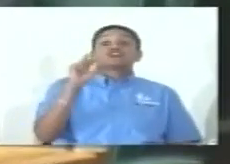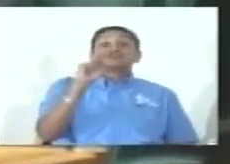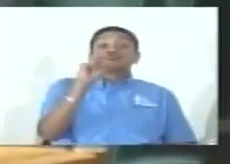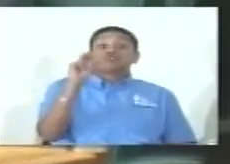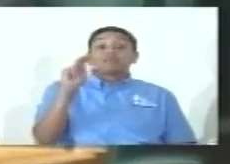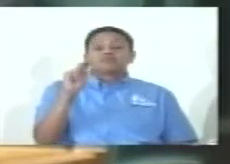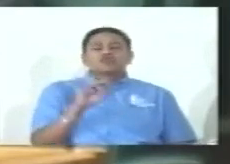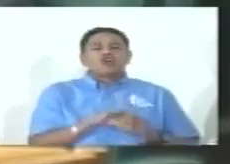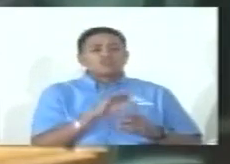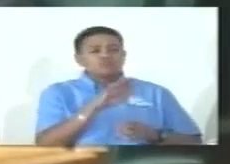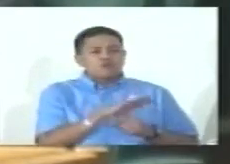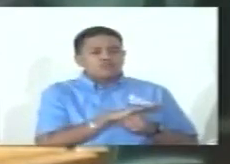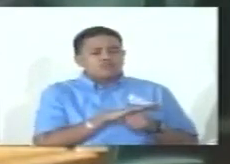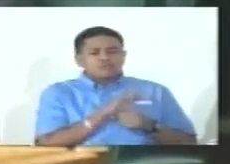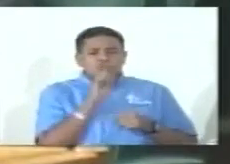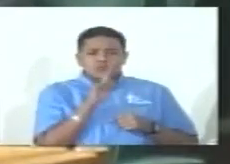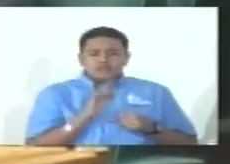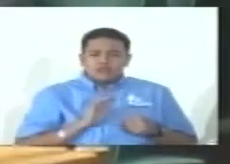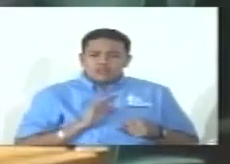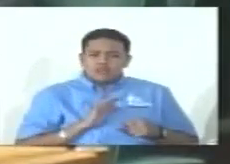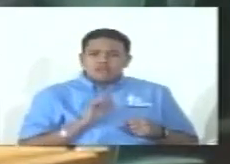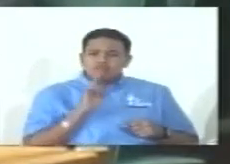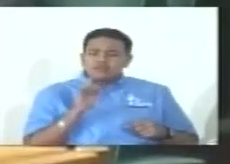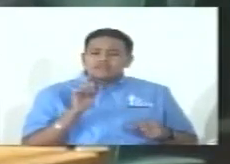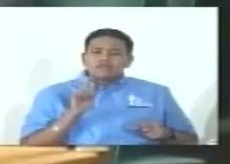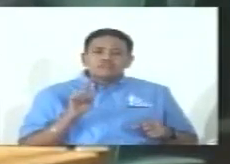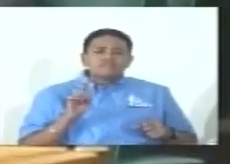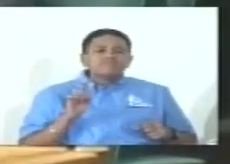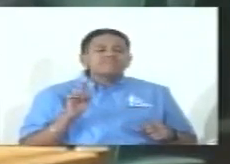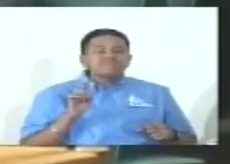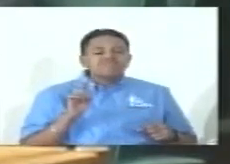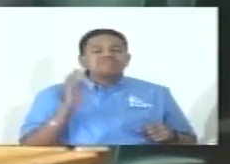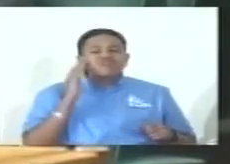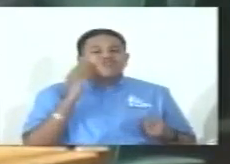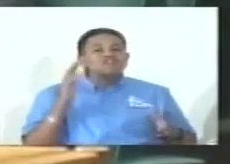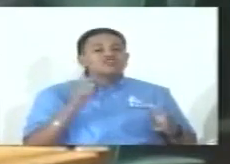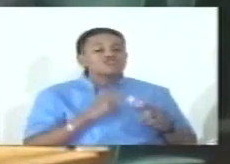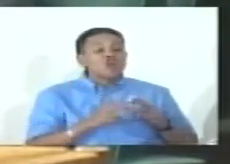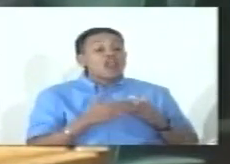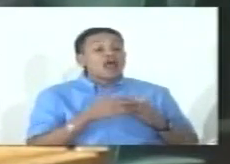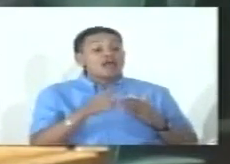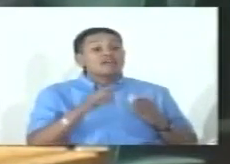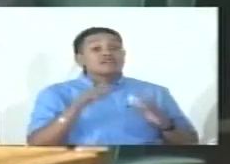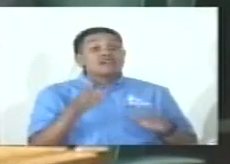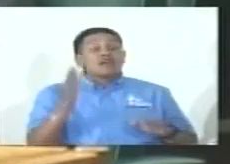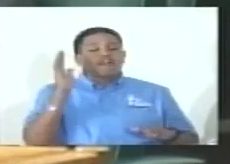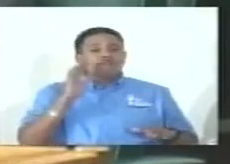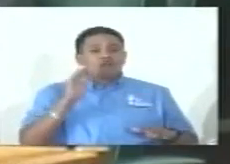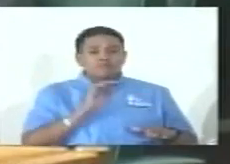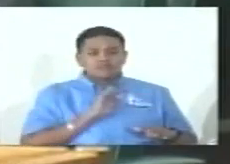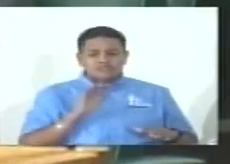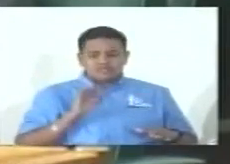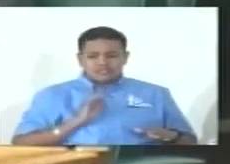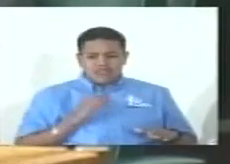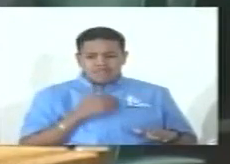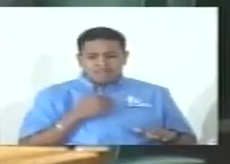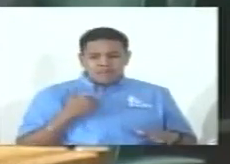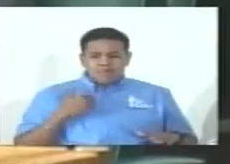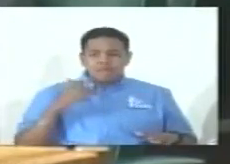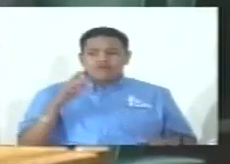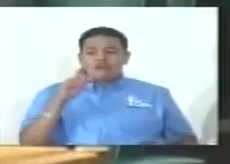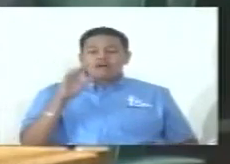constituency was stellar. It is no wonder that shortly after her passing, her former employee, constituent and friend, Patrick